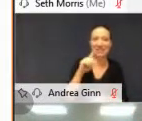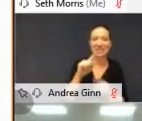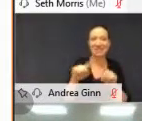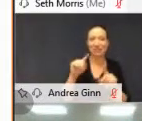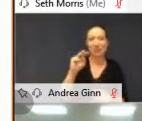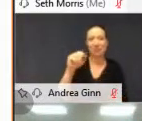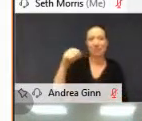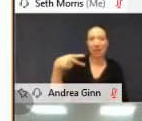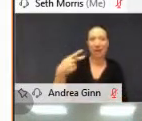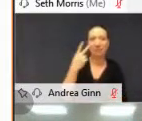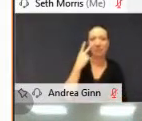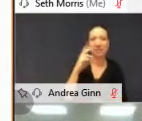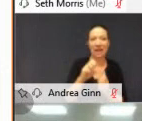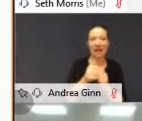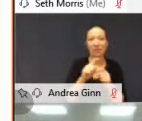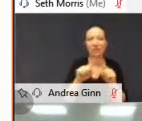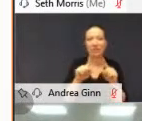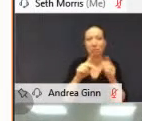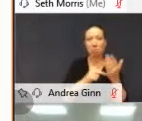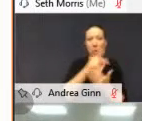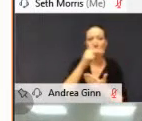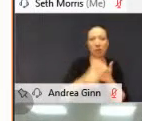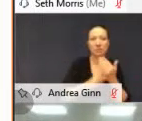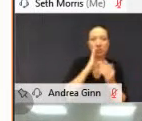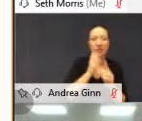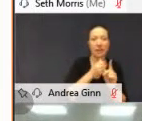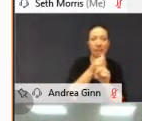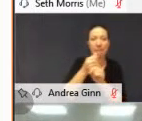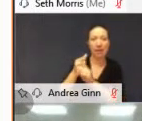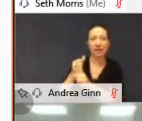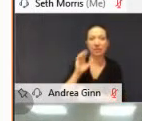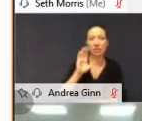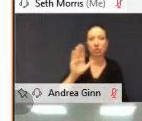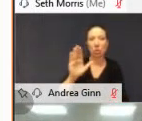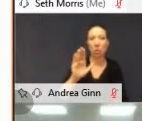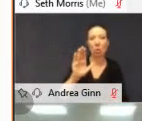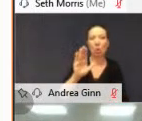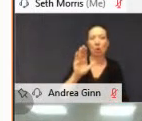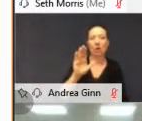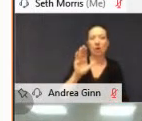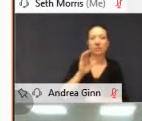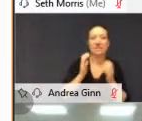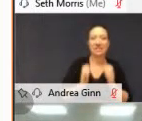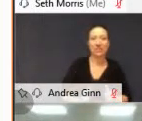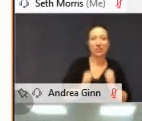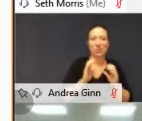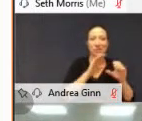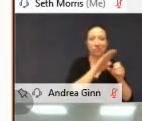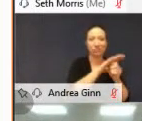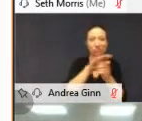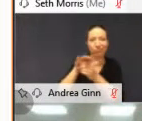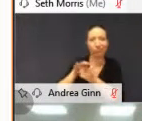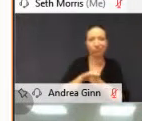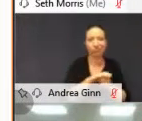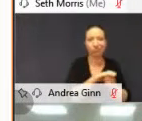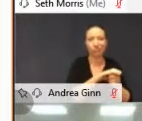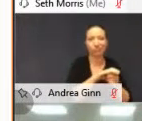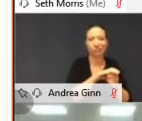programs are affecting your constituents. So we've given that to you on the left. Elena,